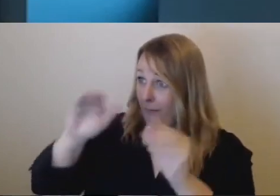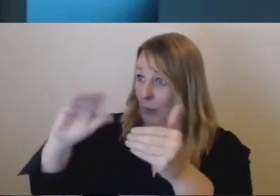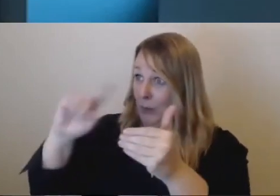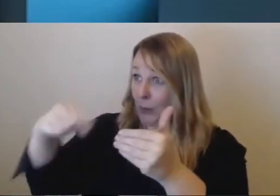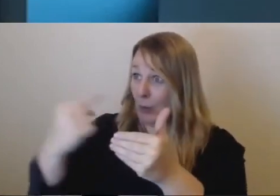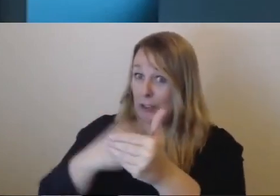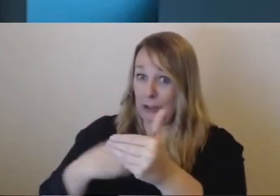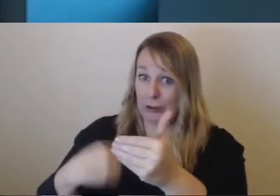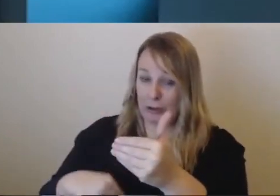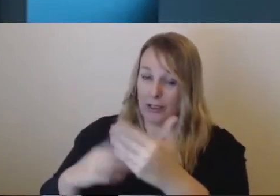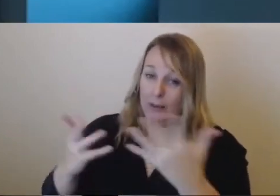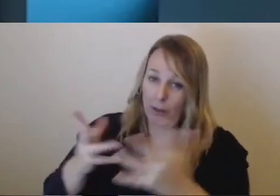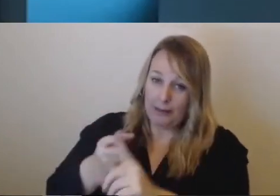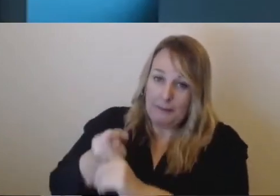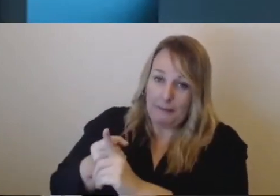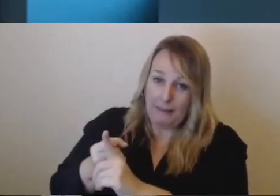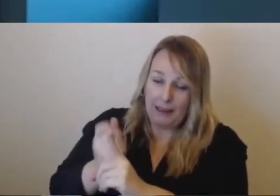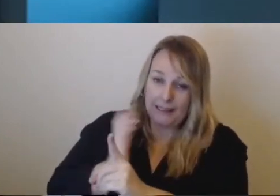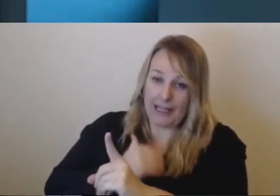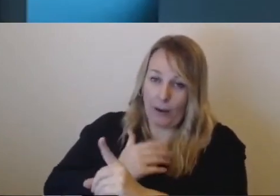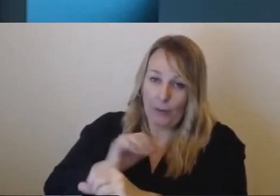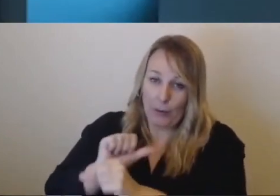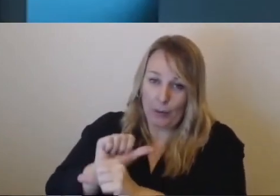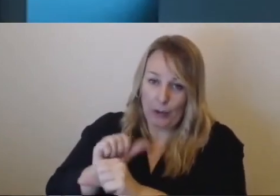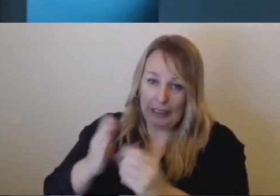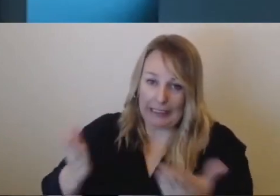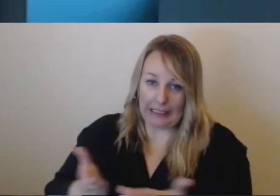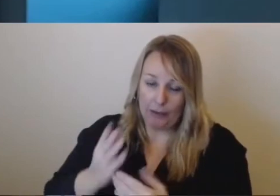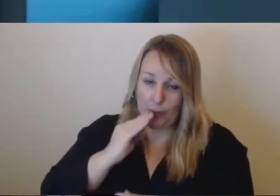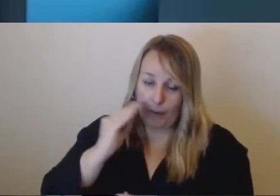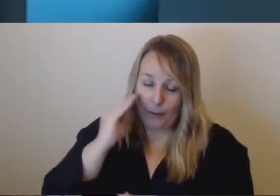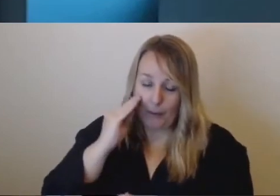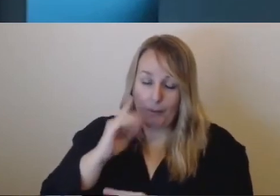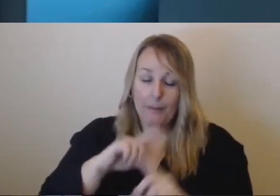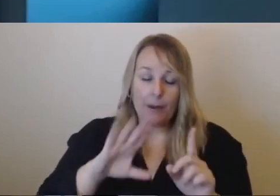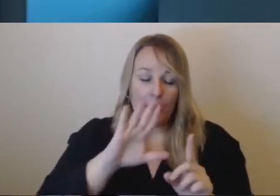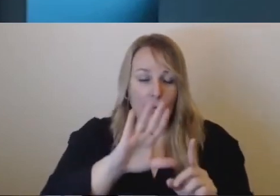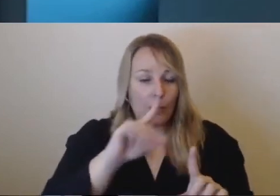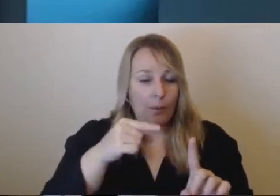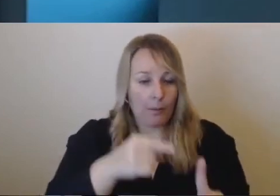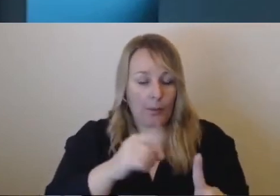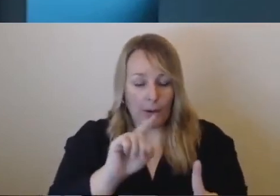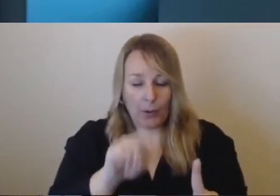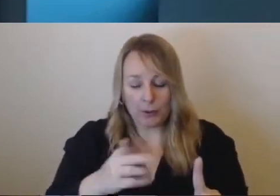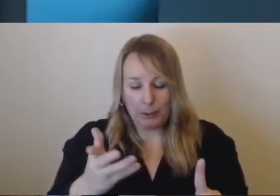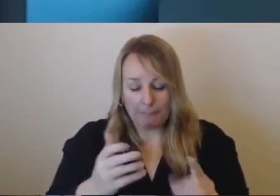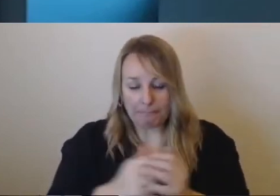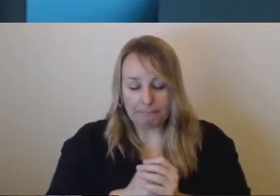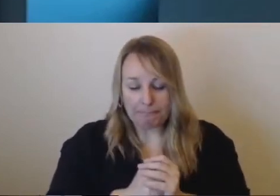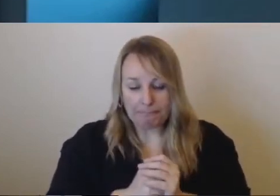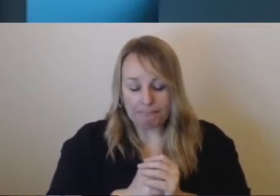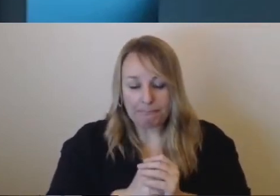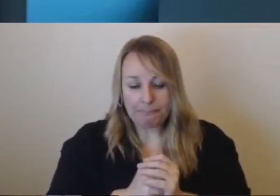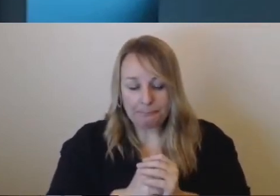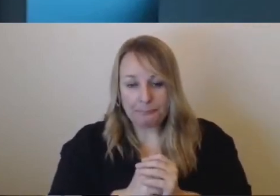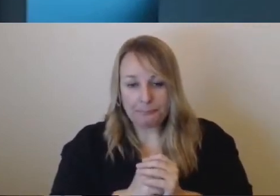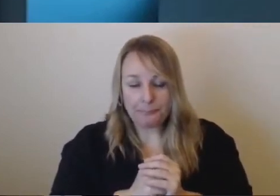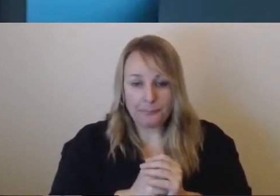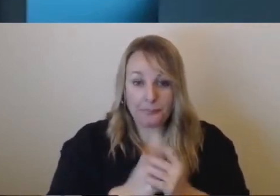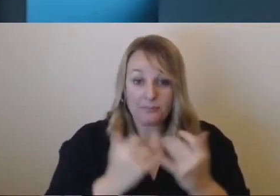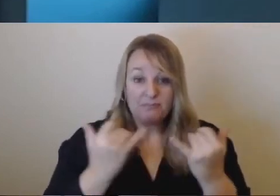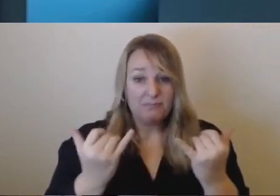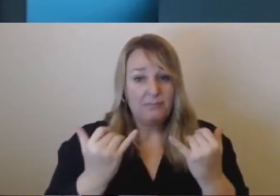you, I think what I take from your question is, you know, the part of what we need to be doing,